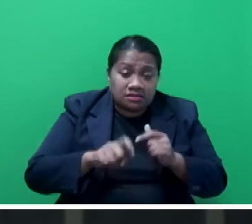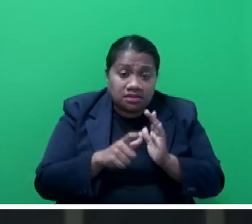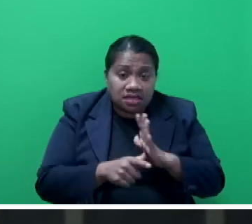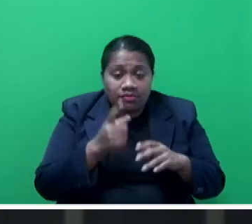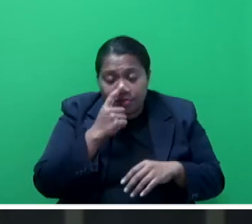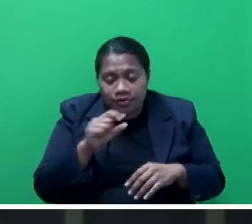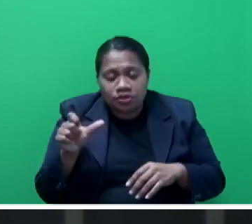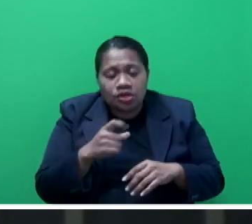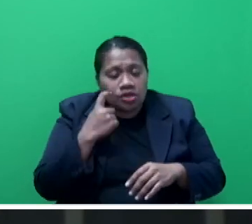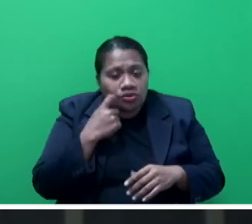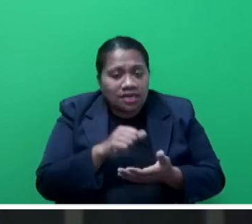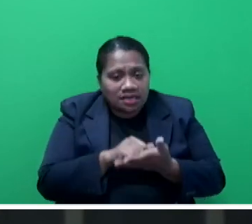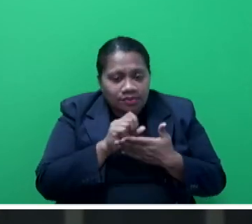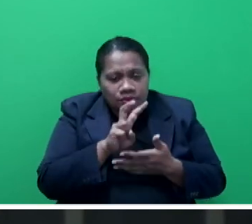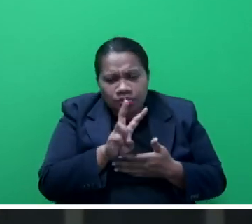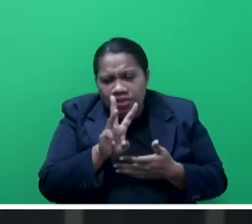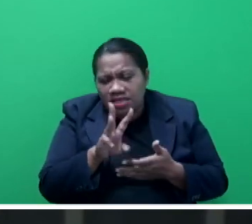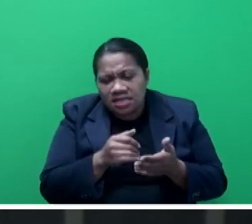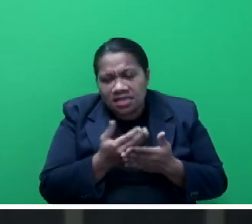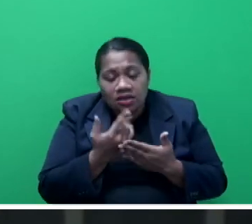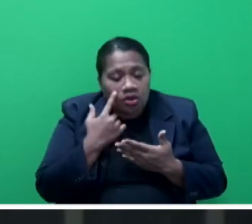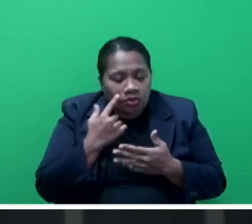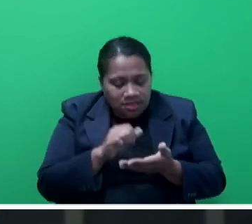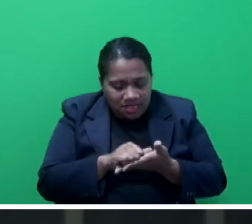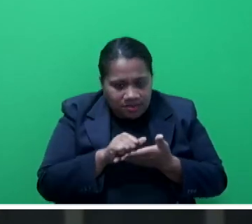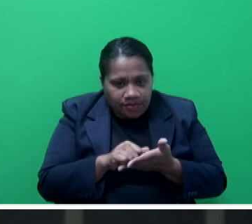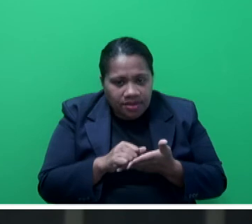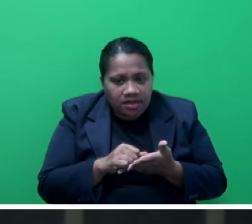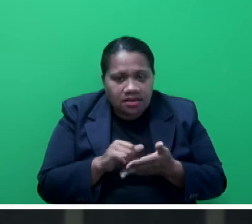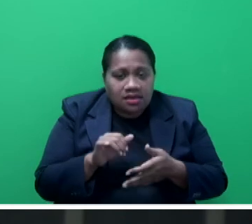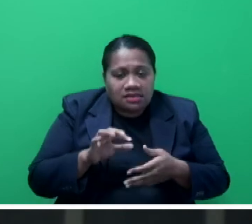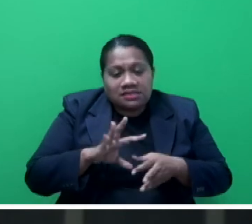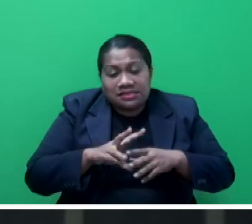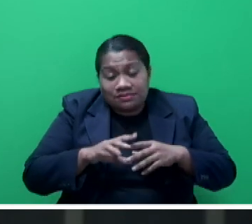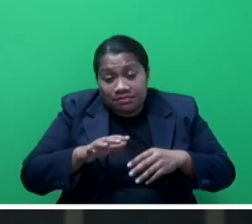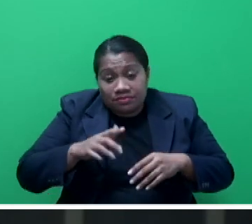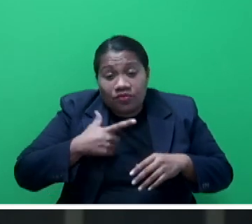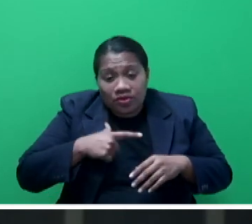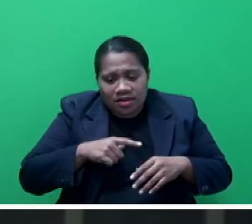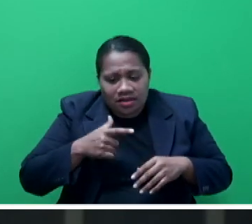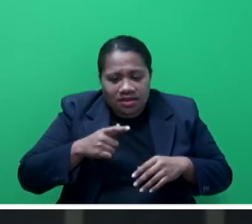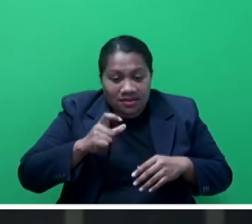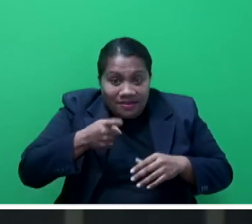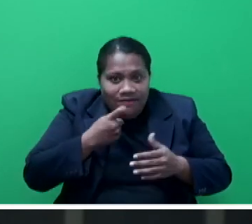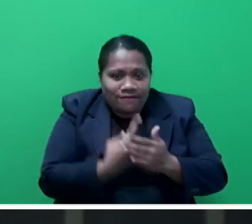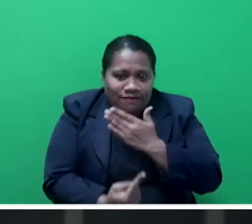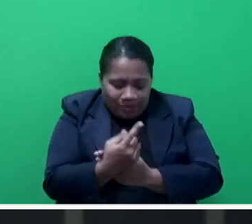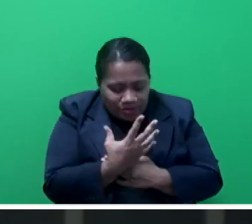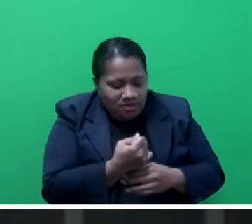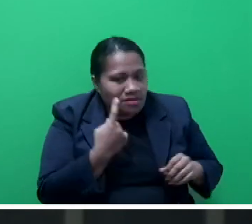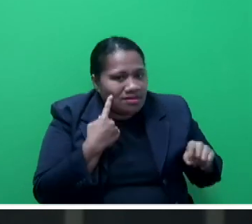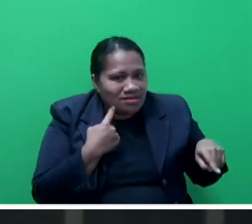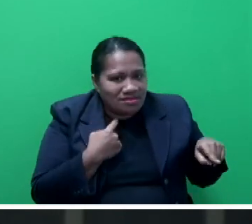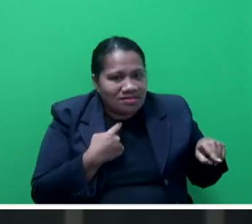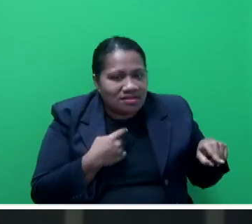at least 2 to 3 days supply of water around, in case something happens. Water-wise education programs are run in schools